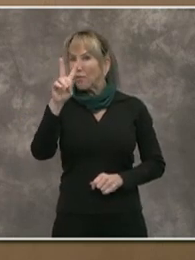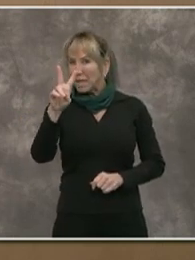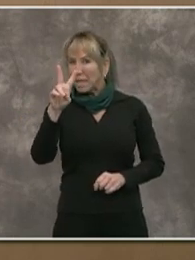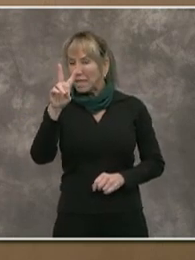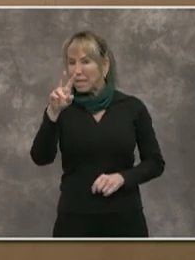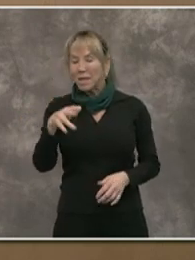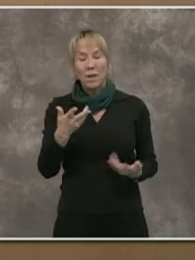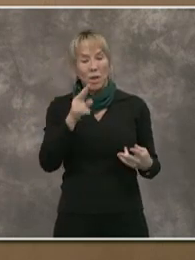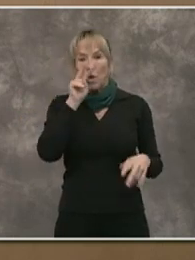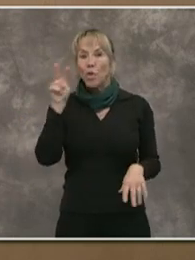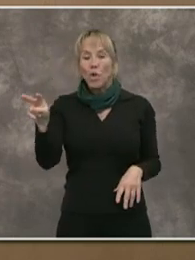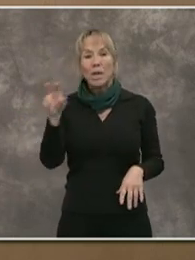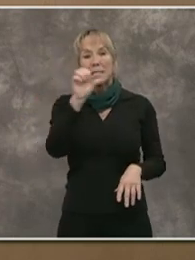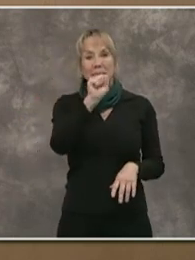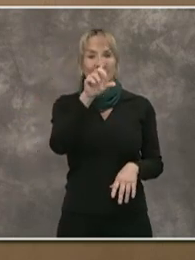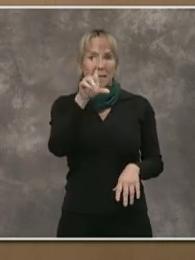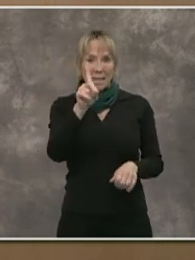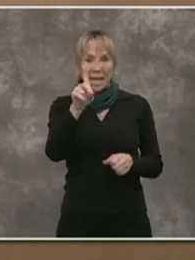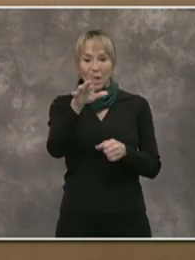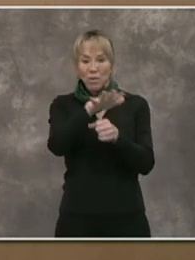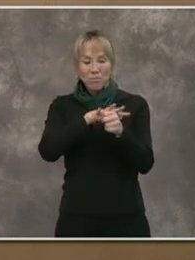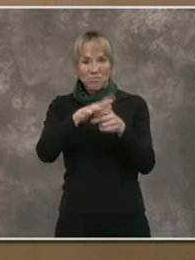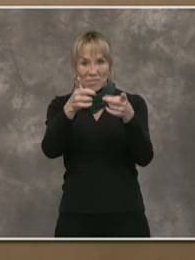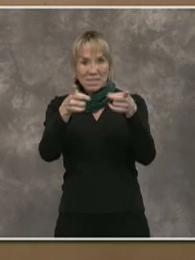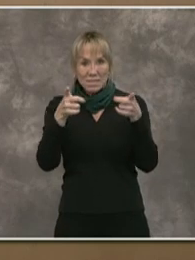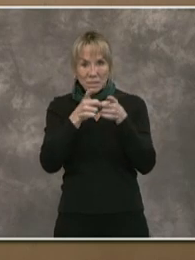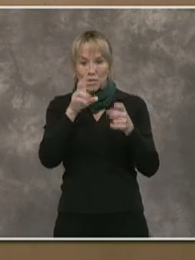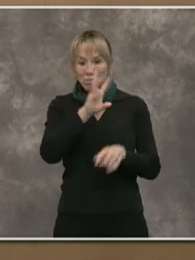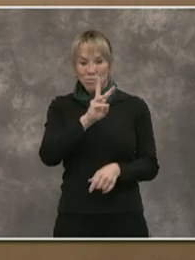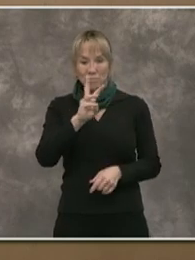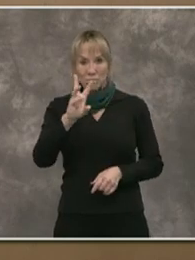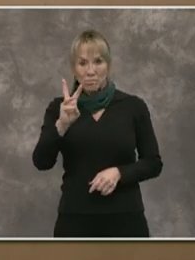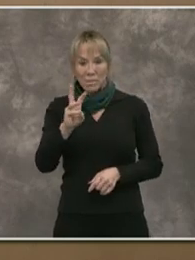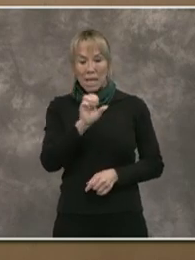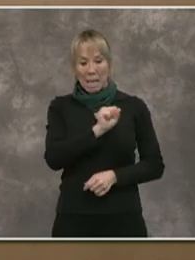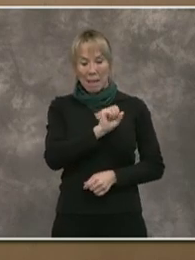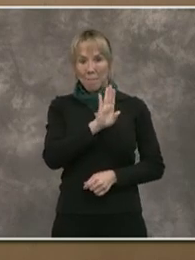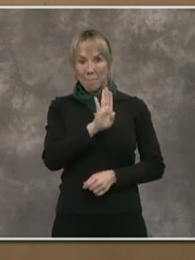Visit our San Diego District Office website at